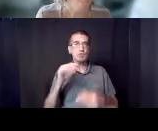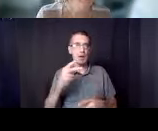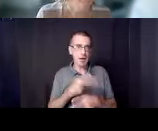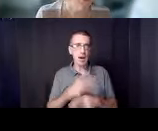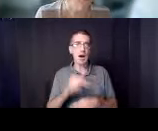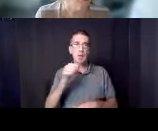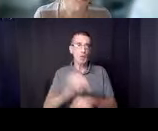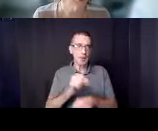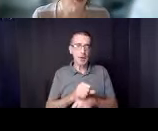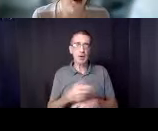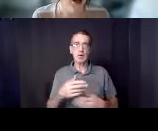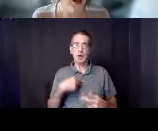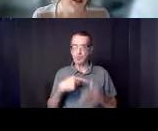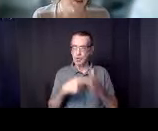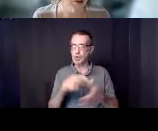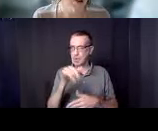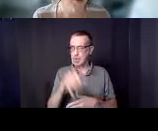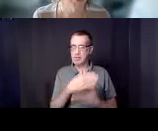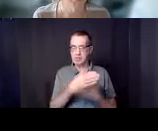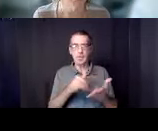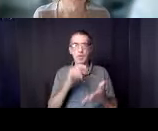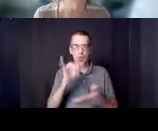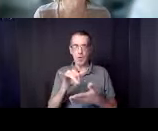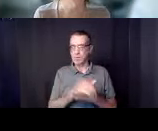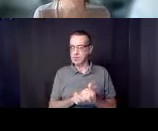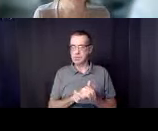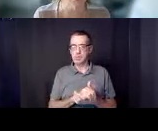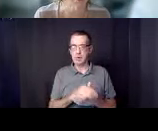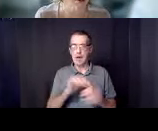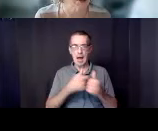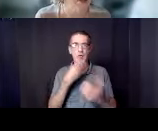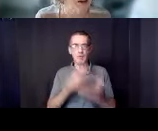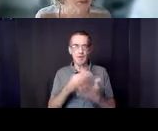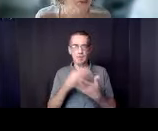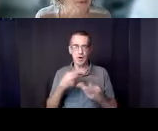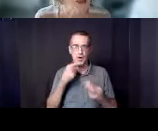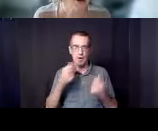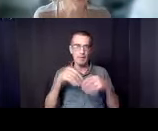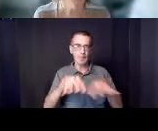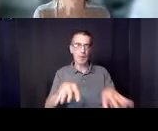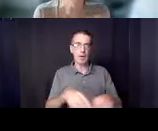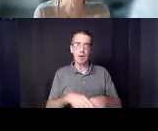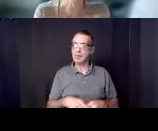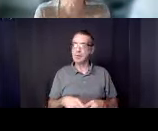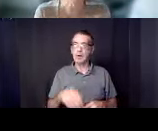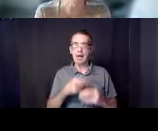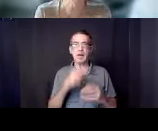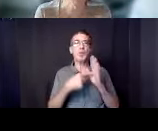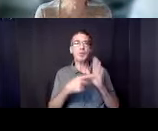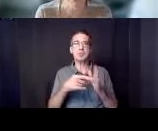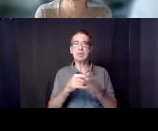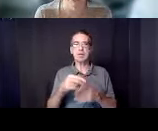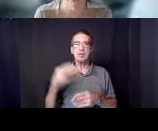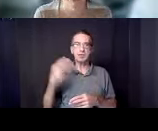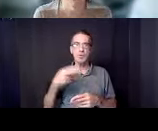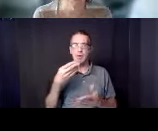unemployment. And I'll show you that how some of those funds are flowing in just a minute. And it represents historic